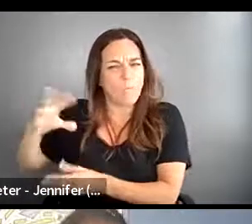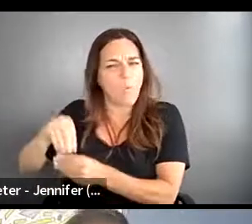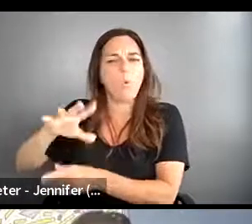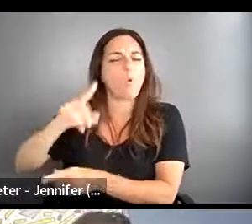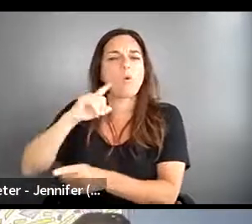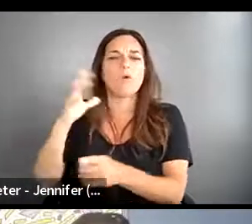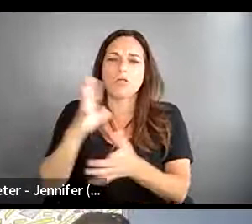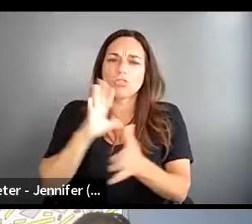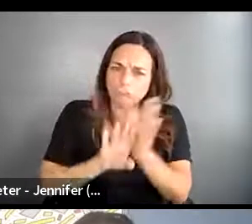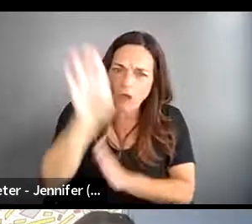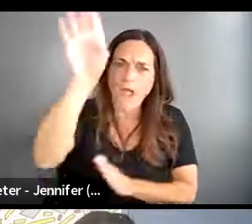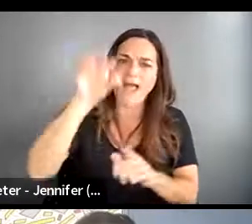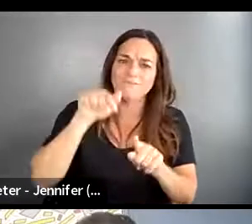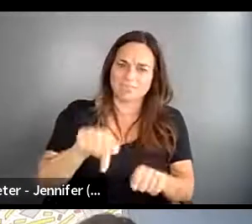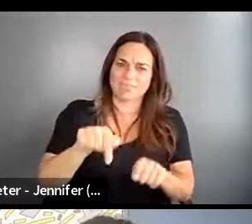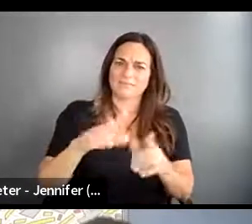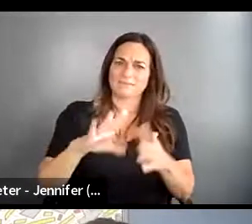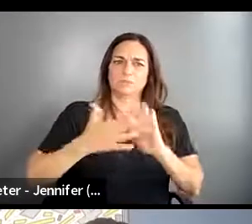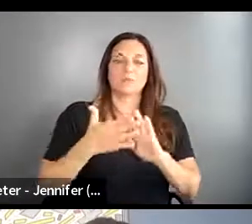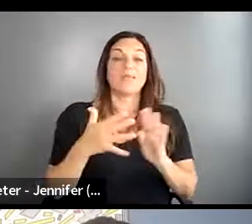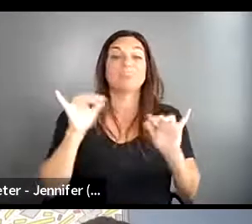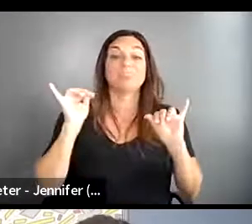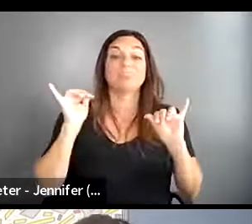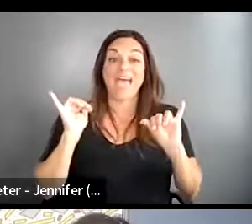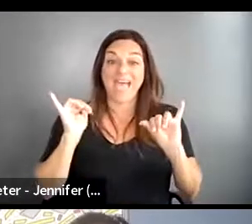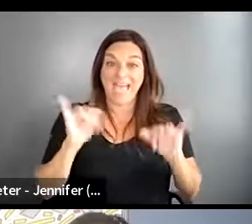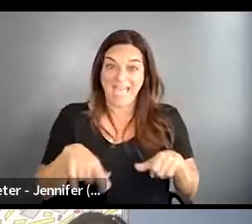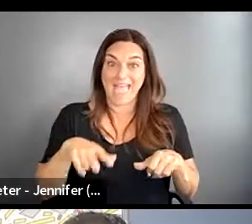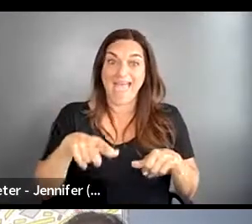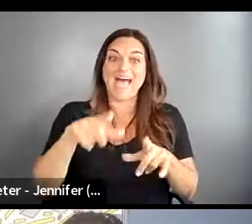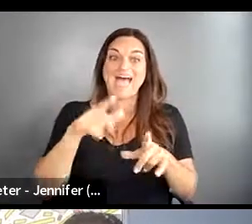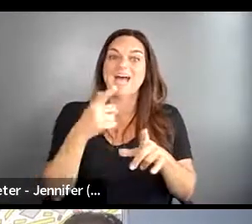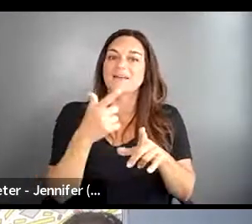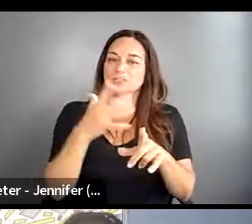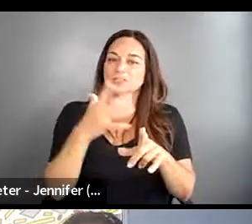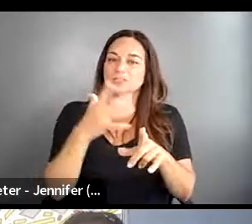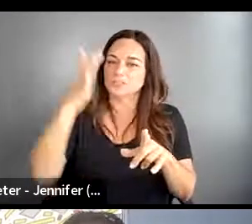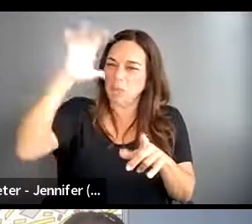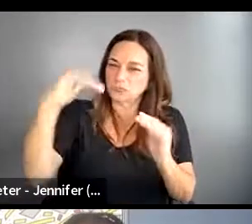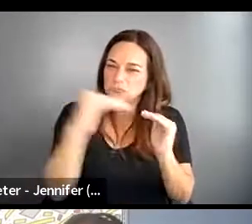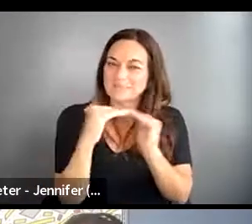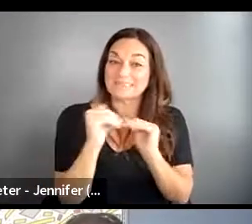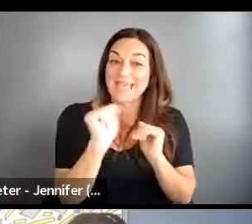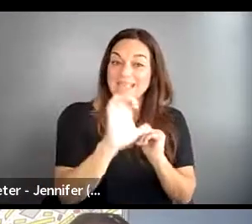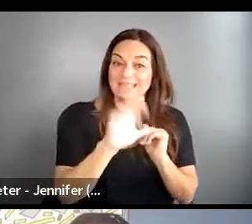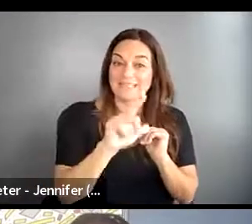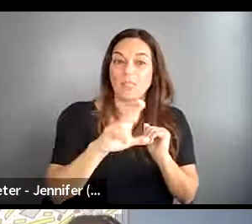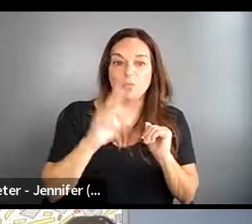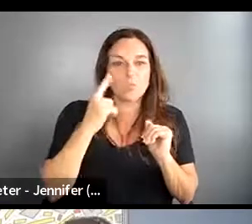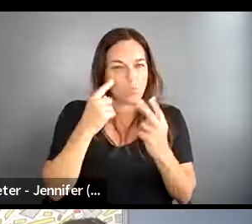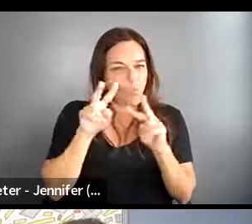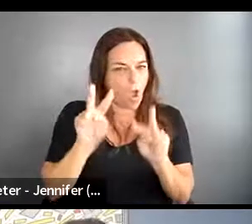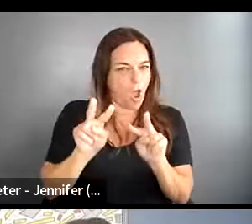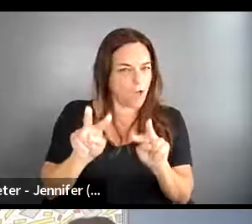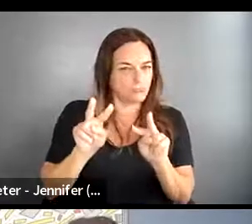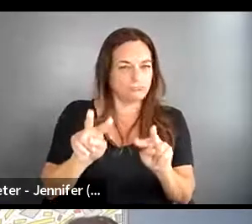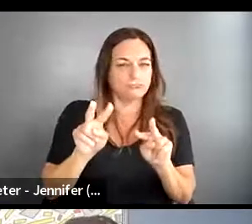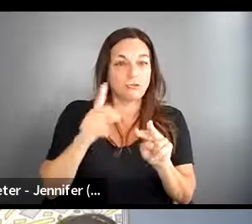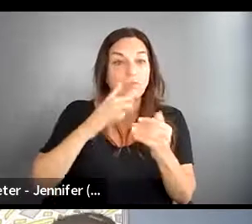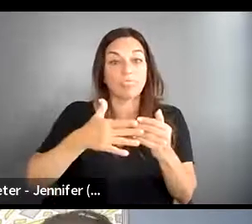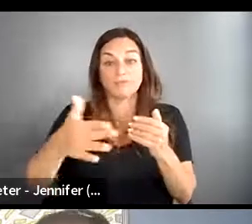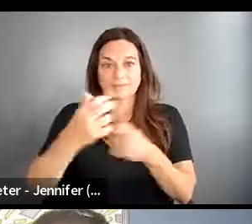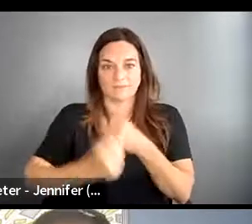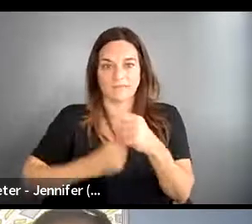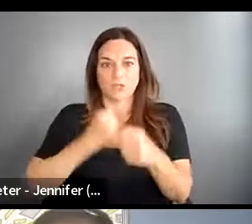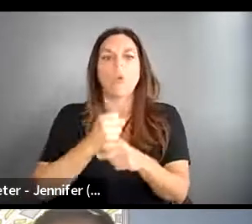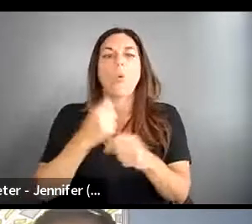right? And that's kind of what Smart Justice has their eyes on. Smart Justice and the ACLU has their eyes on moving for the rest of the year, is